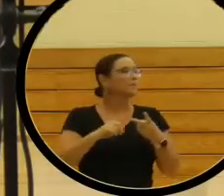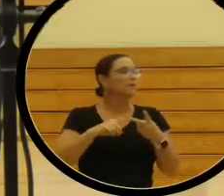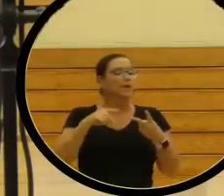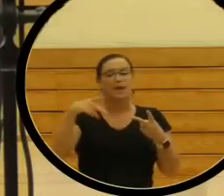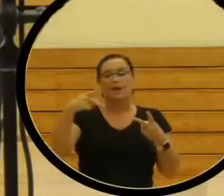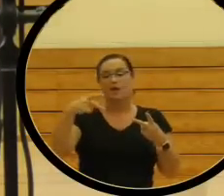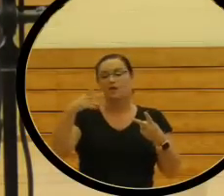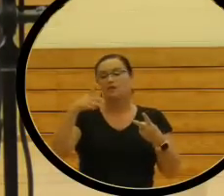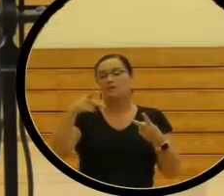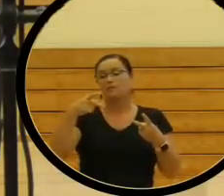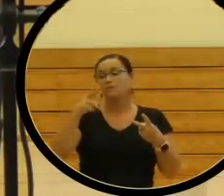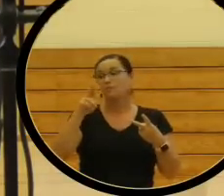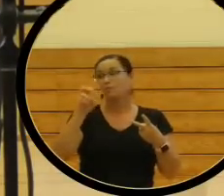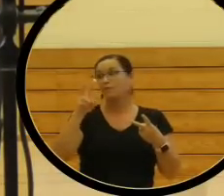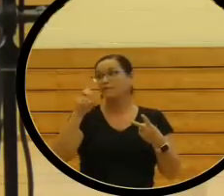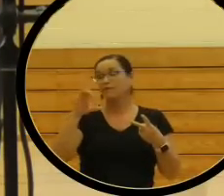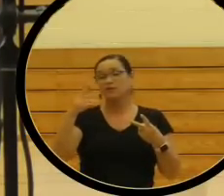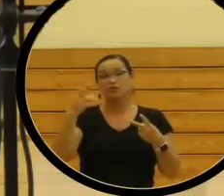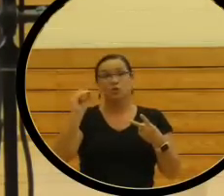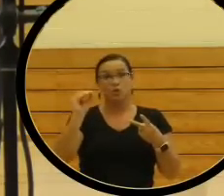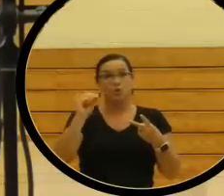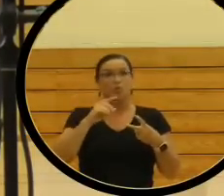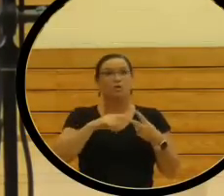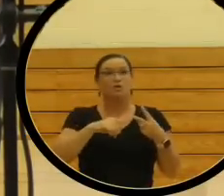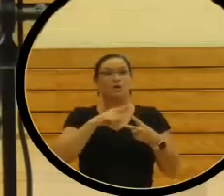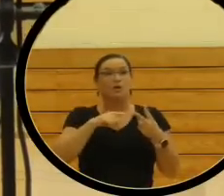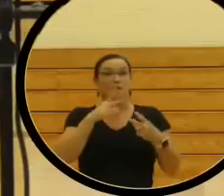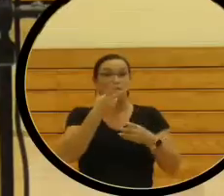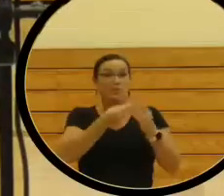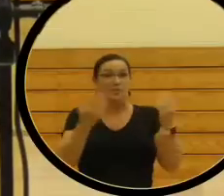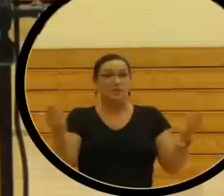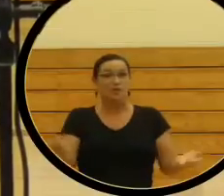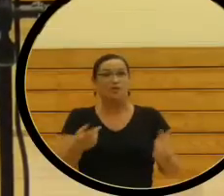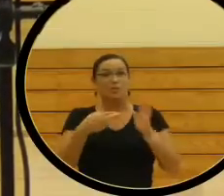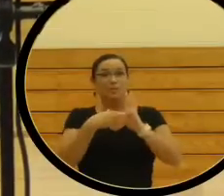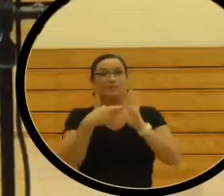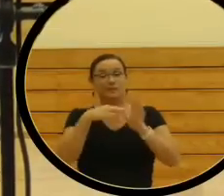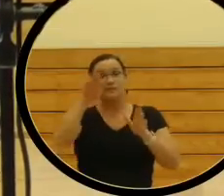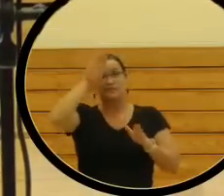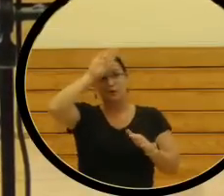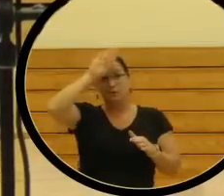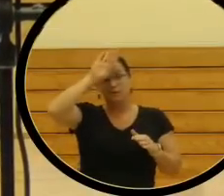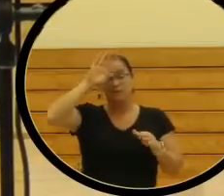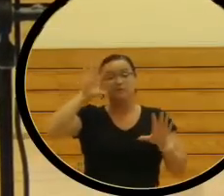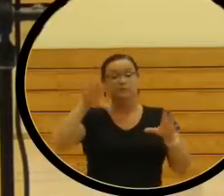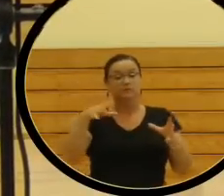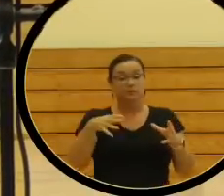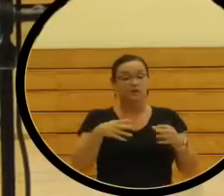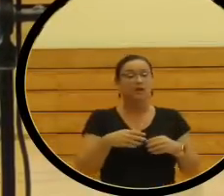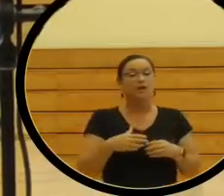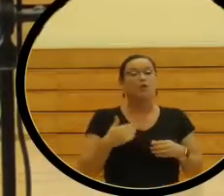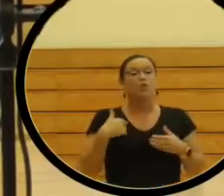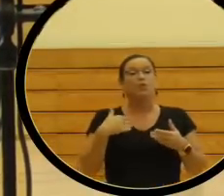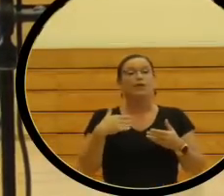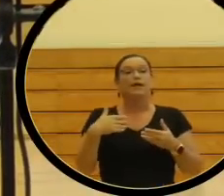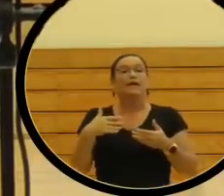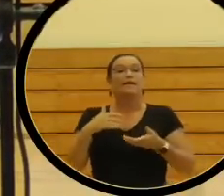Provincial, they're on board. They represent the fire department. Also, we have partners,